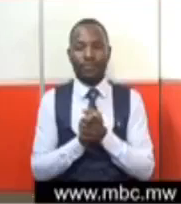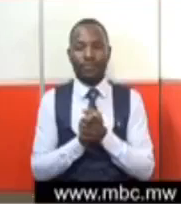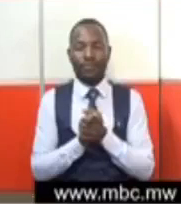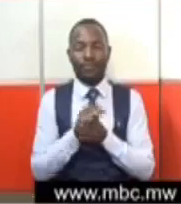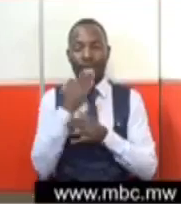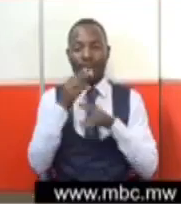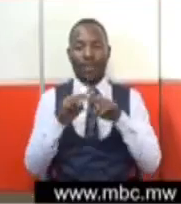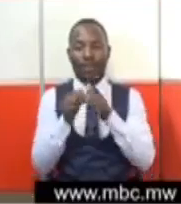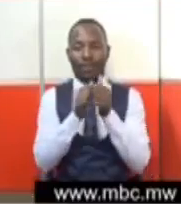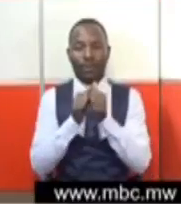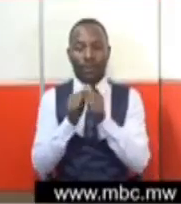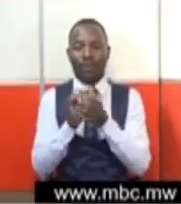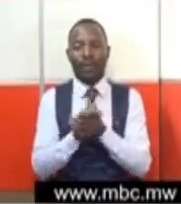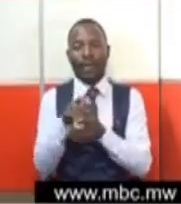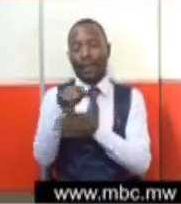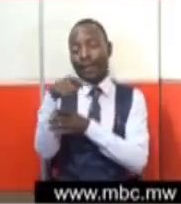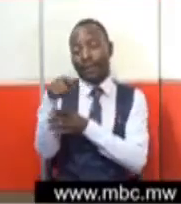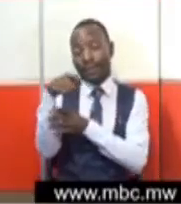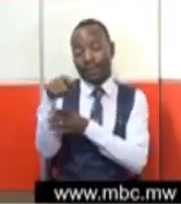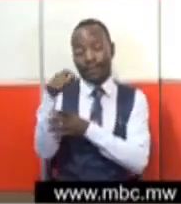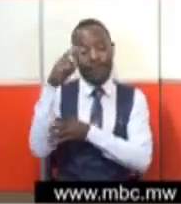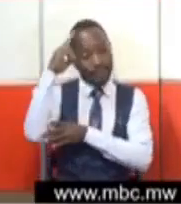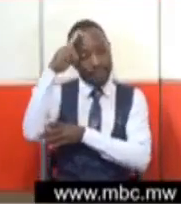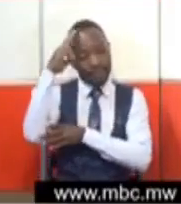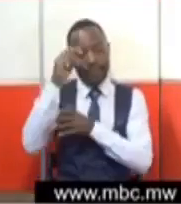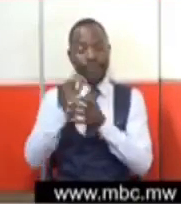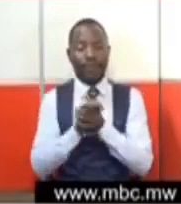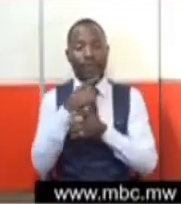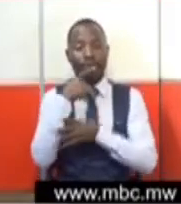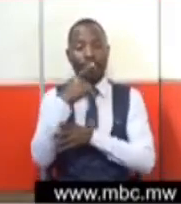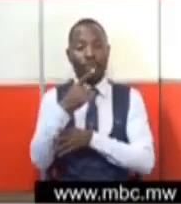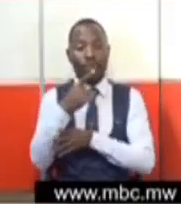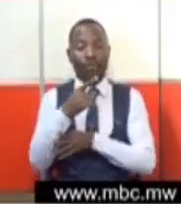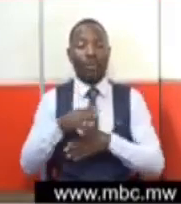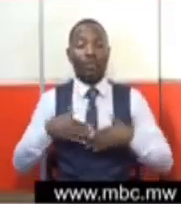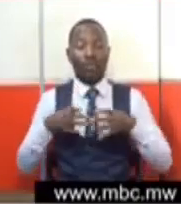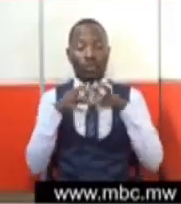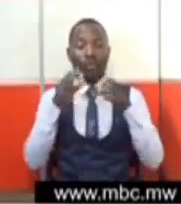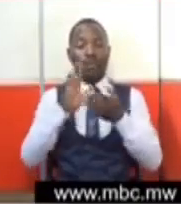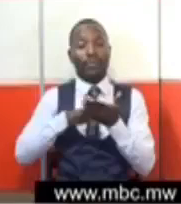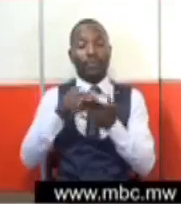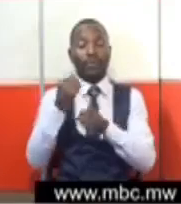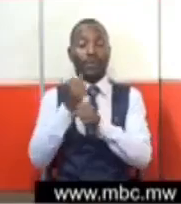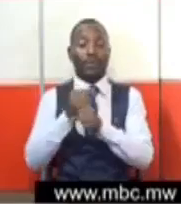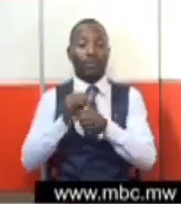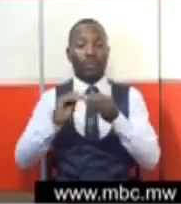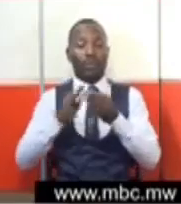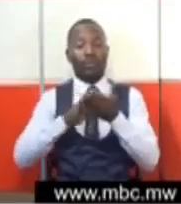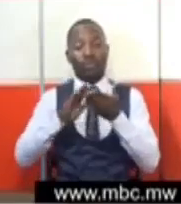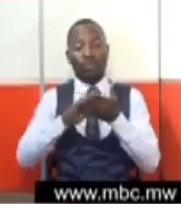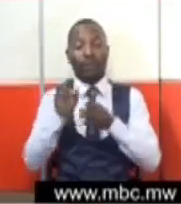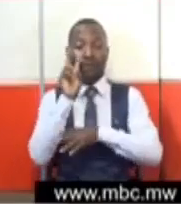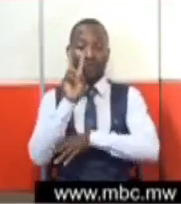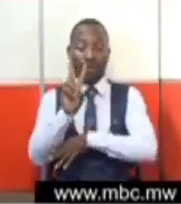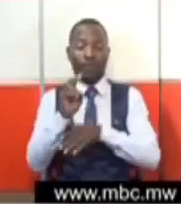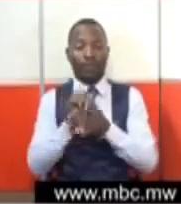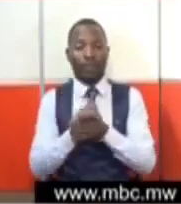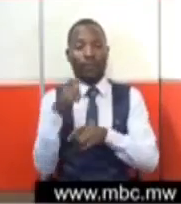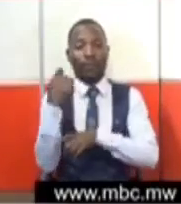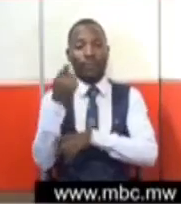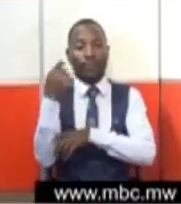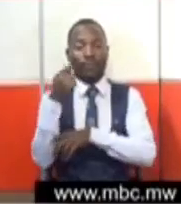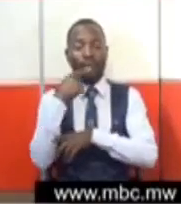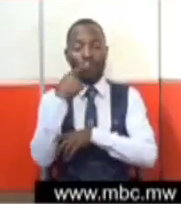Well, I'm glad you could join us. President Dr. Lazarus Chakwera has expressed pride on the progress of his wealth creation vision for